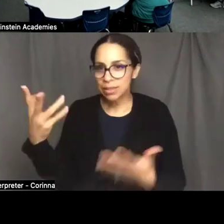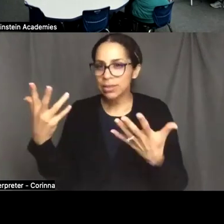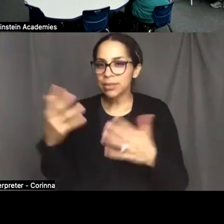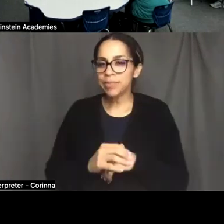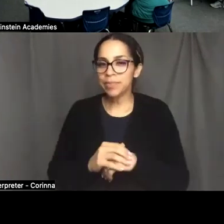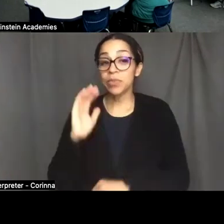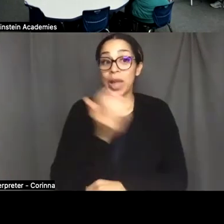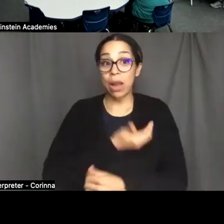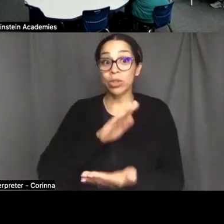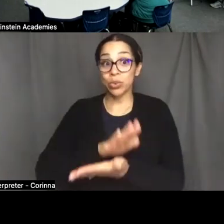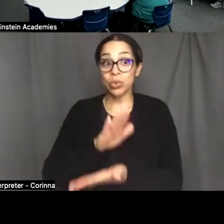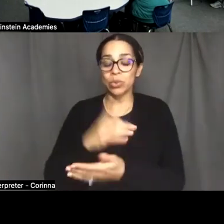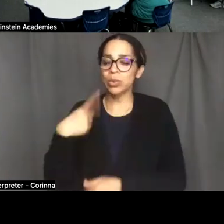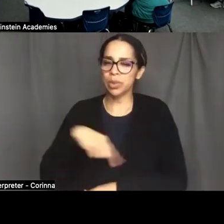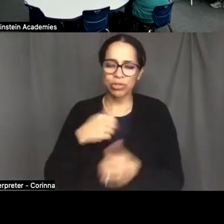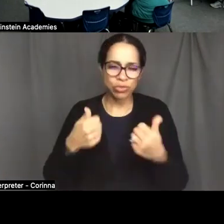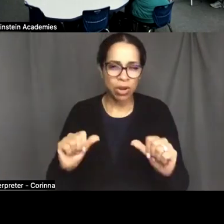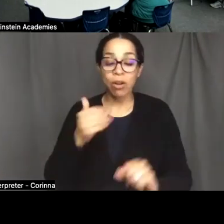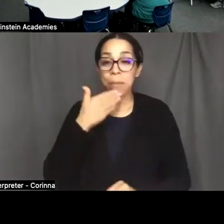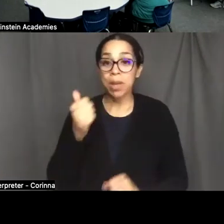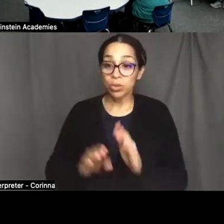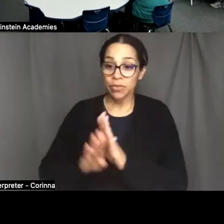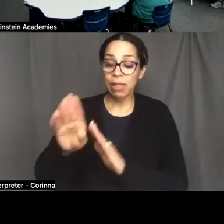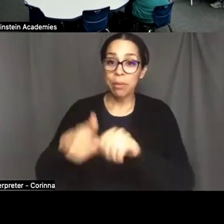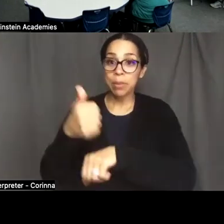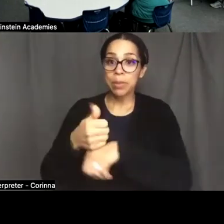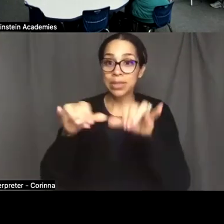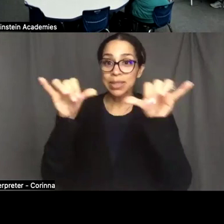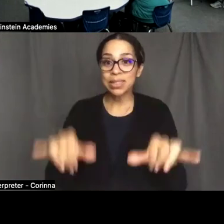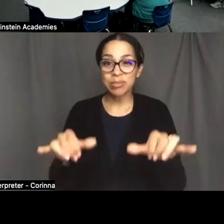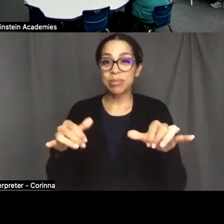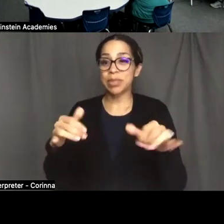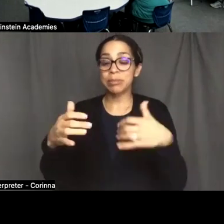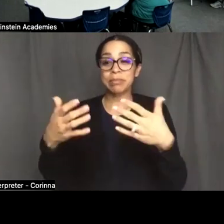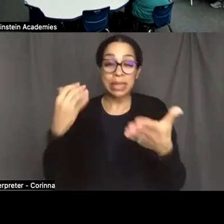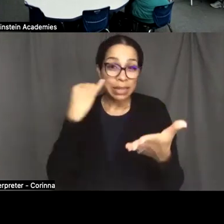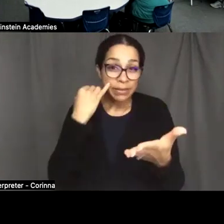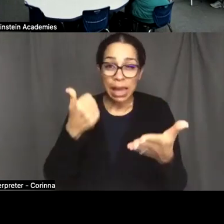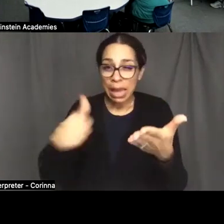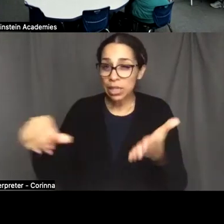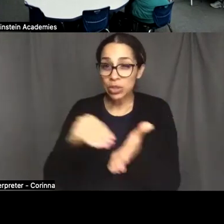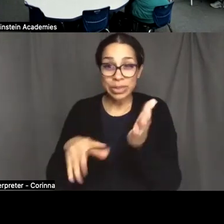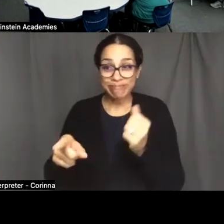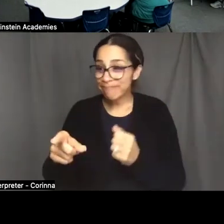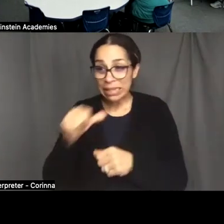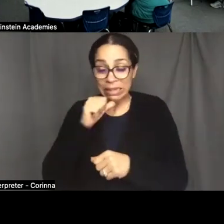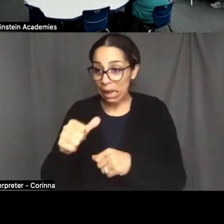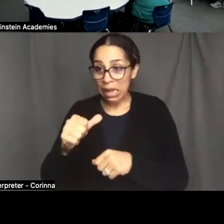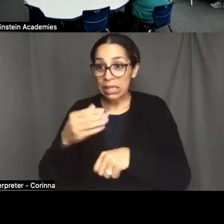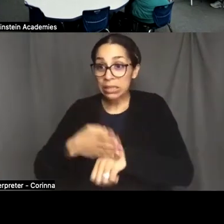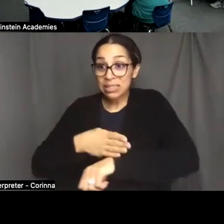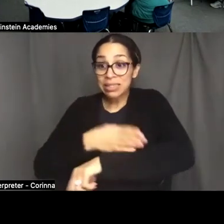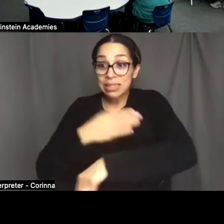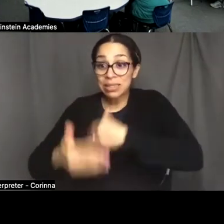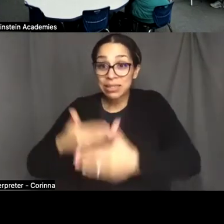of our students, if they aren't making progress the way that we expect them to, are getting early intervention. Because